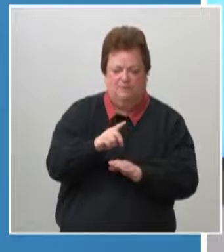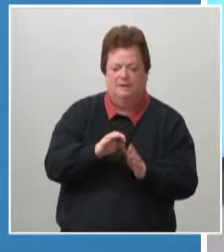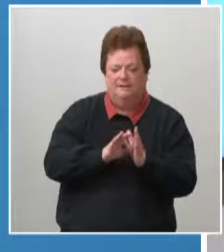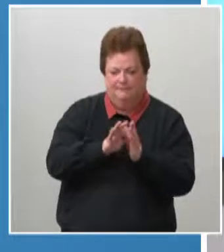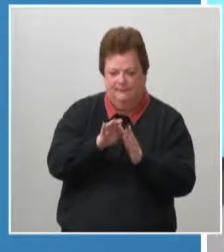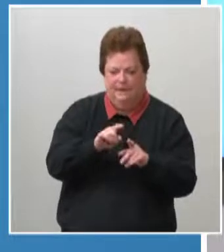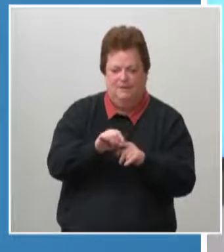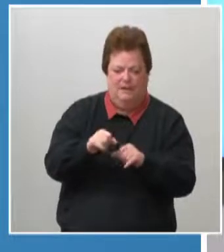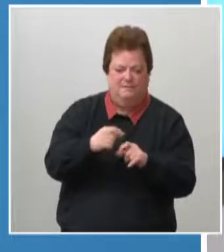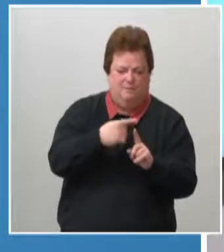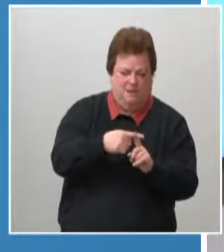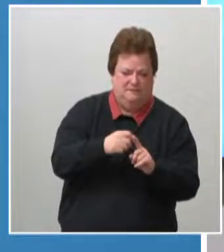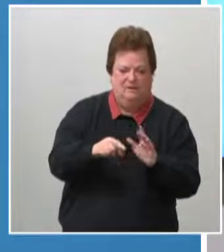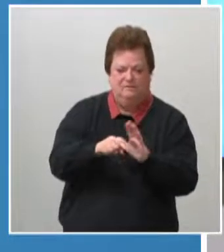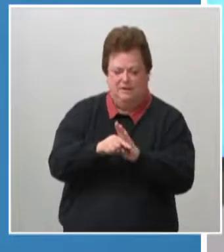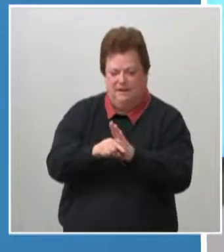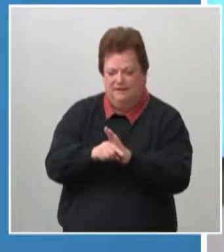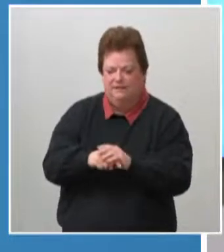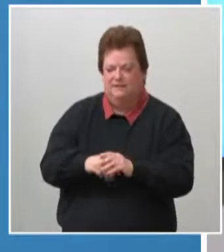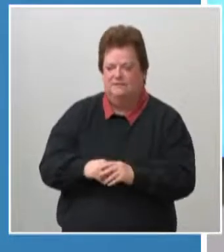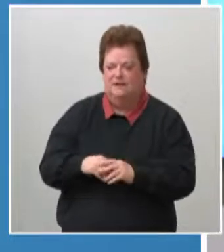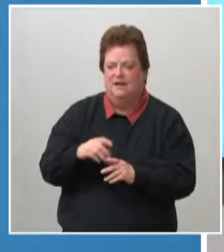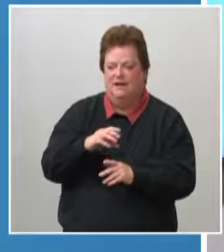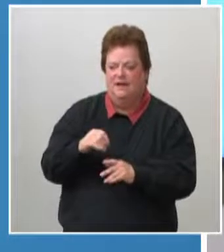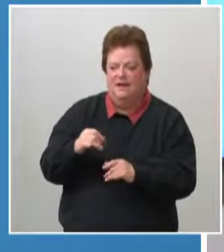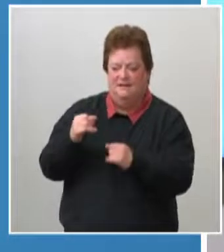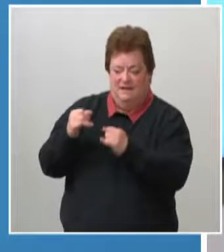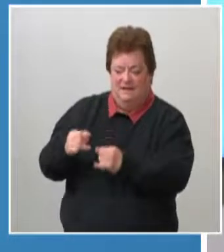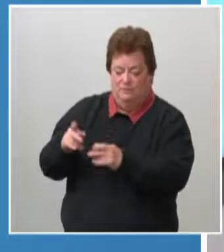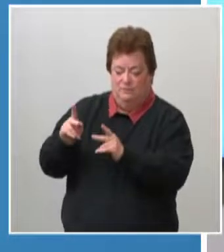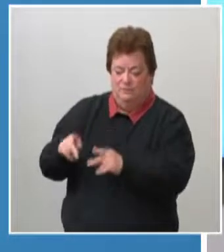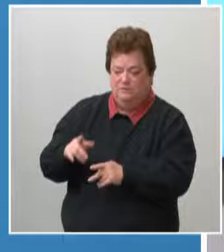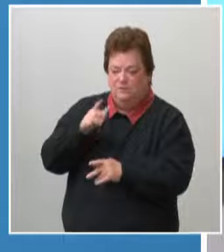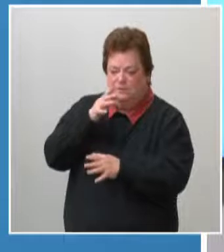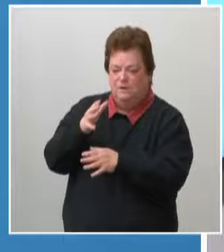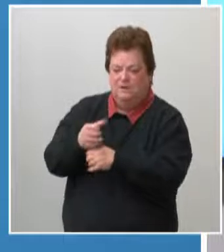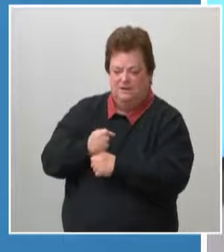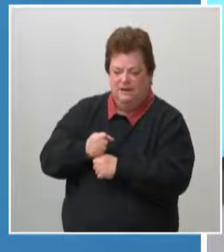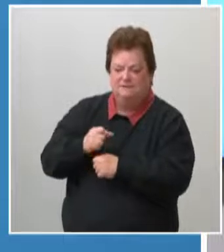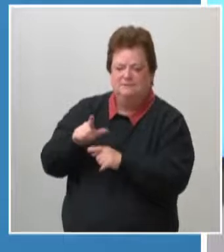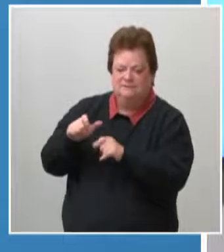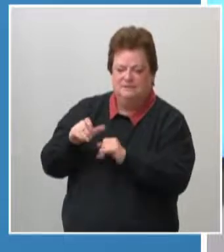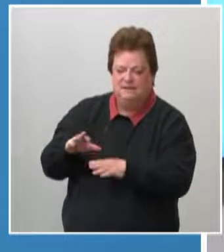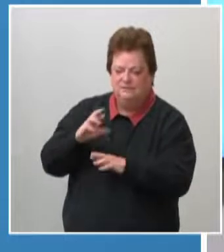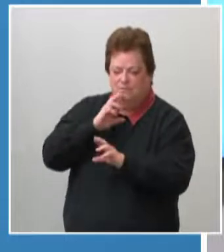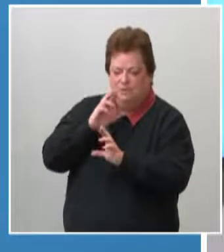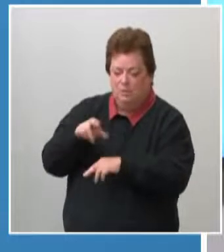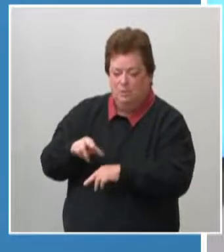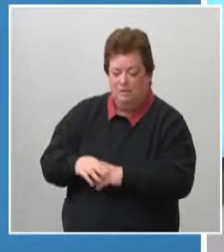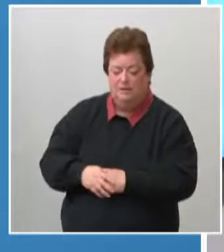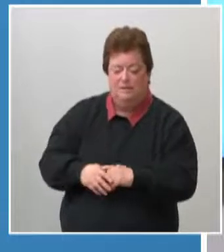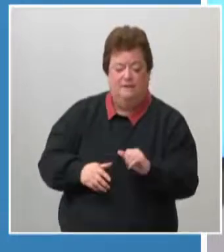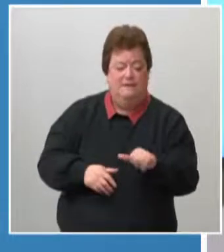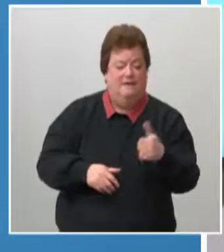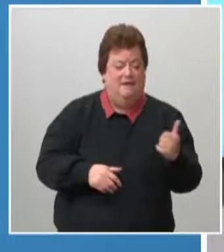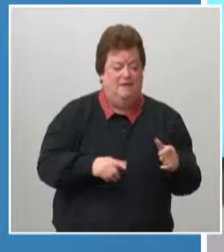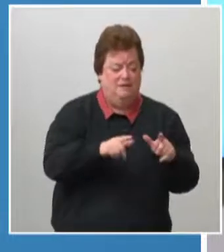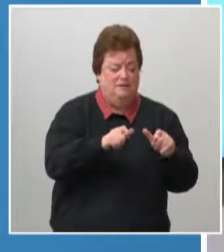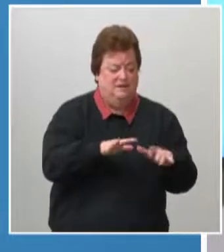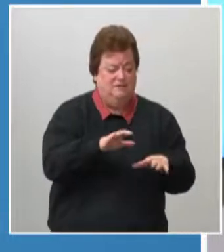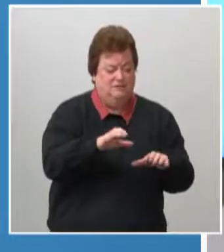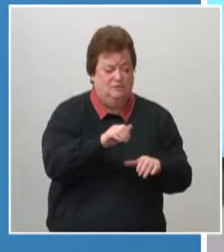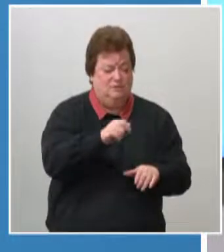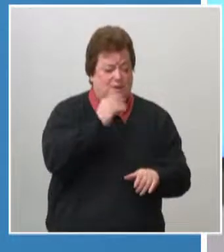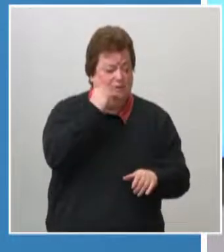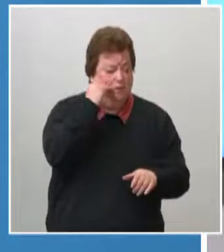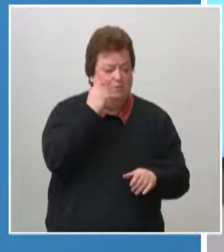cases or negative tests, and the individual will actually receive a test report. The other tests that people do at home, like